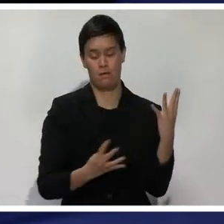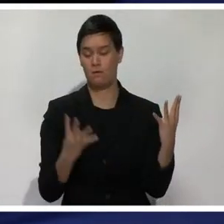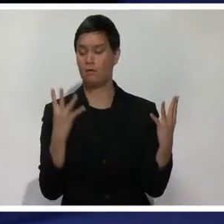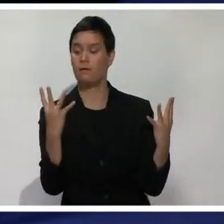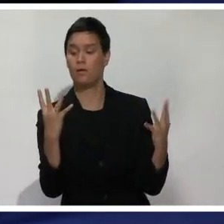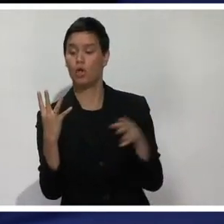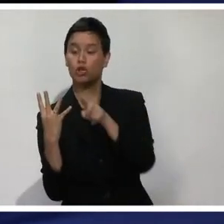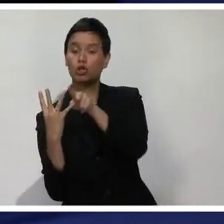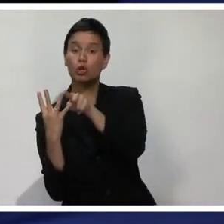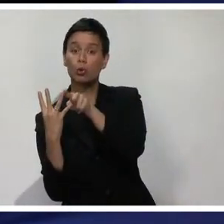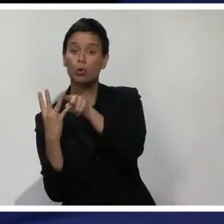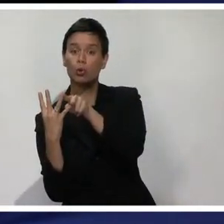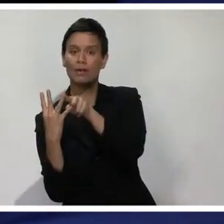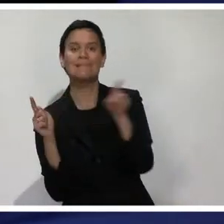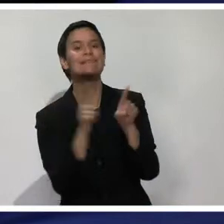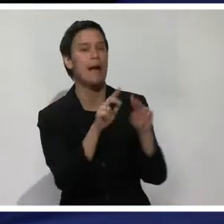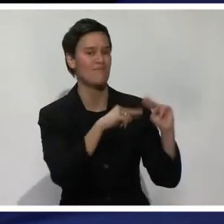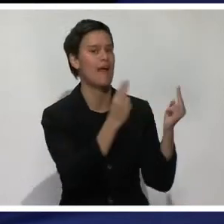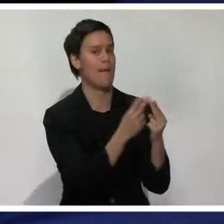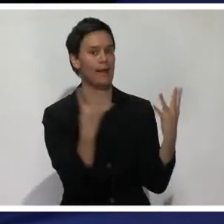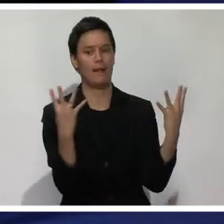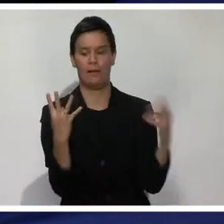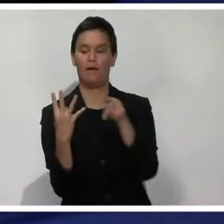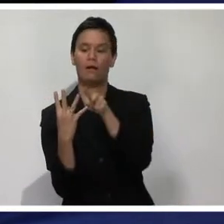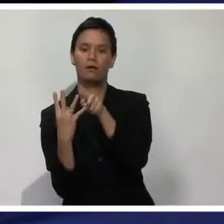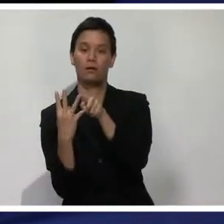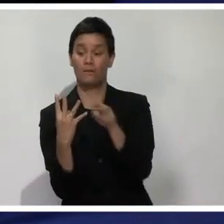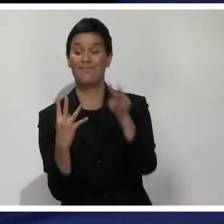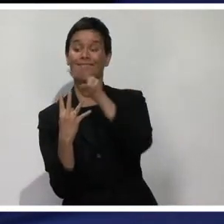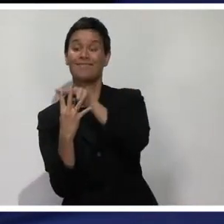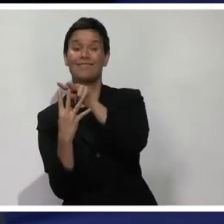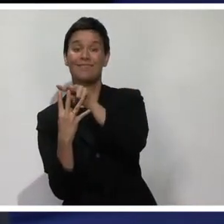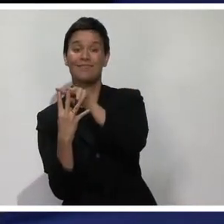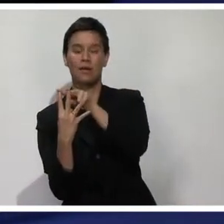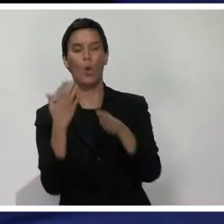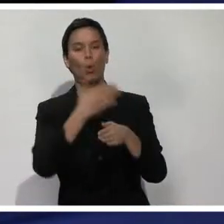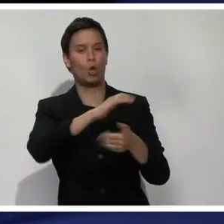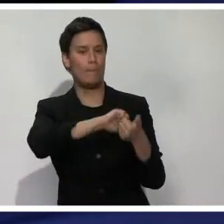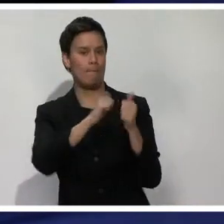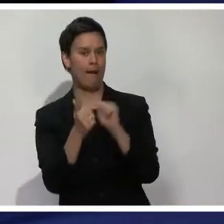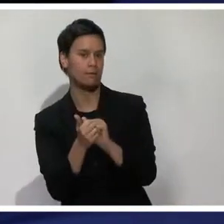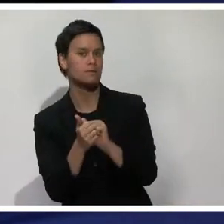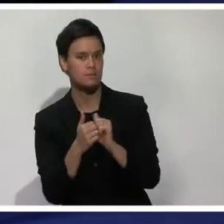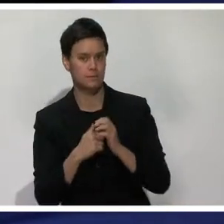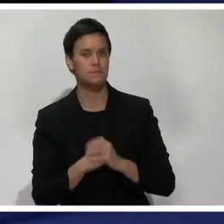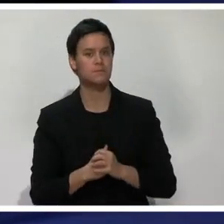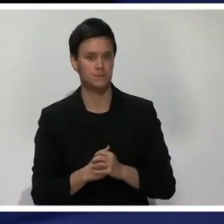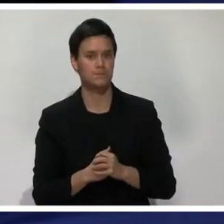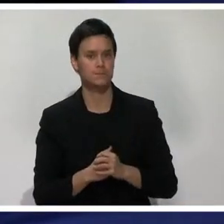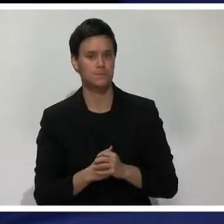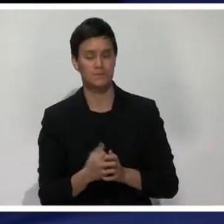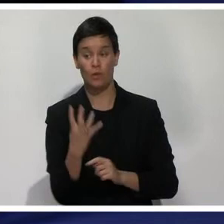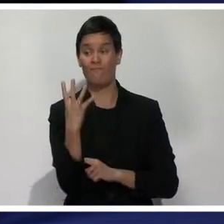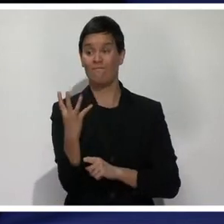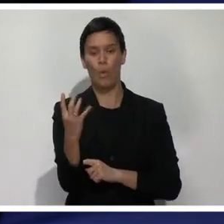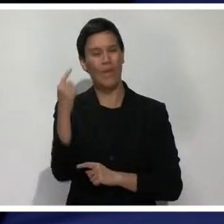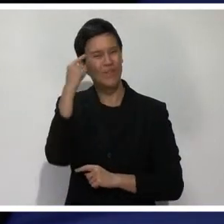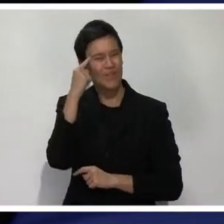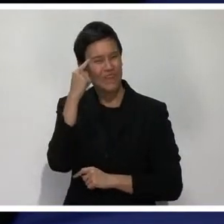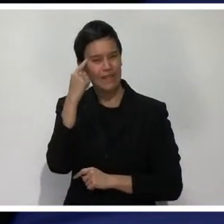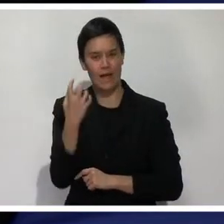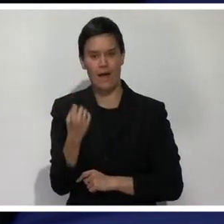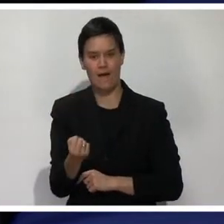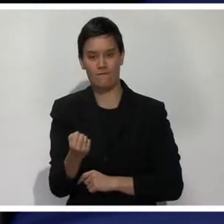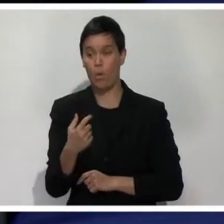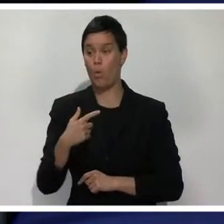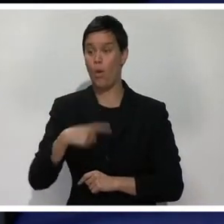those? Not at this Possibles stage. beyond the probables. Possibles. No, they're the only the 4 that have, and they're probables because there's a